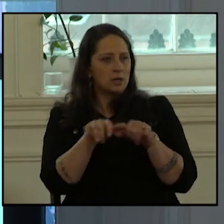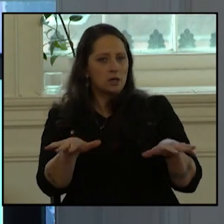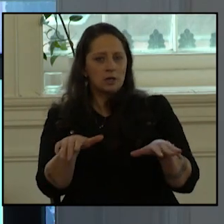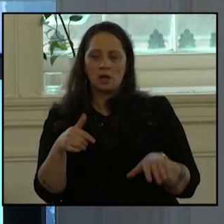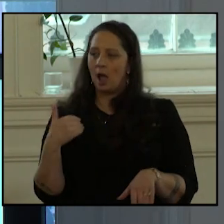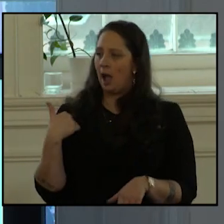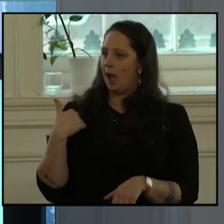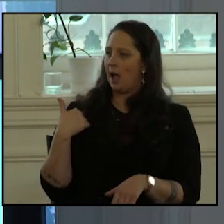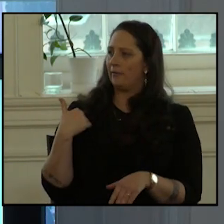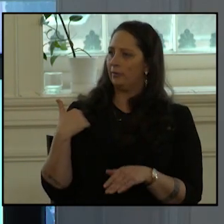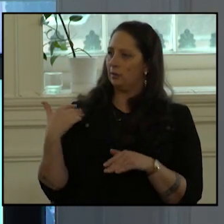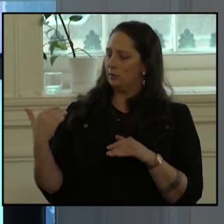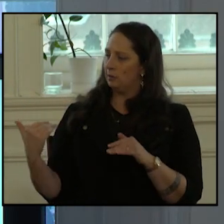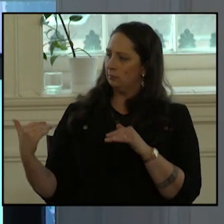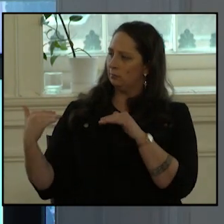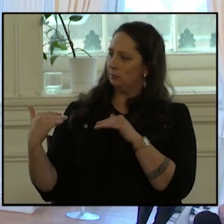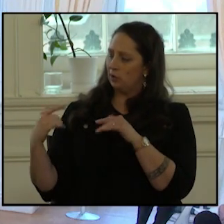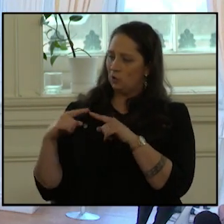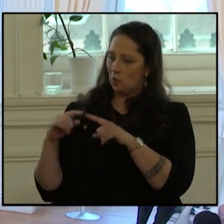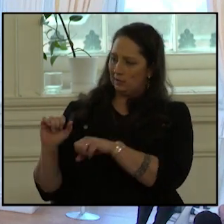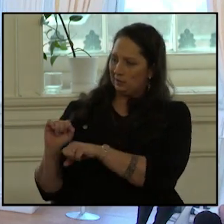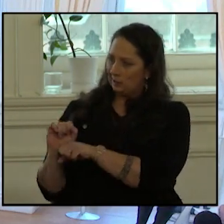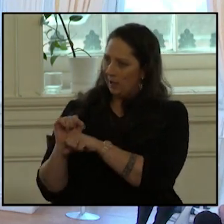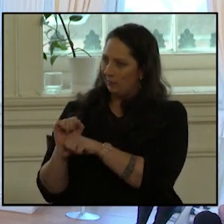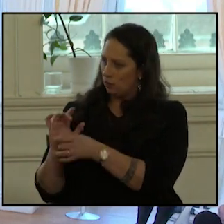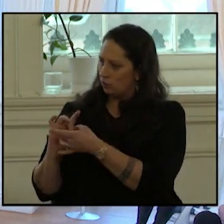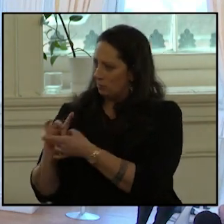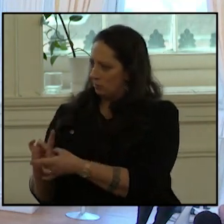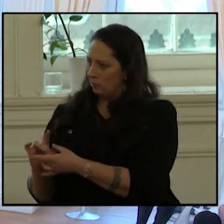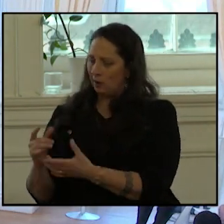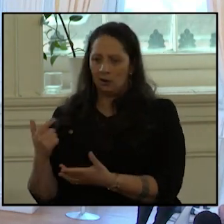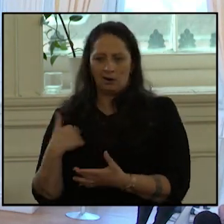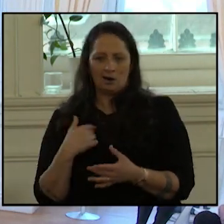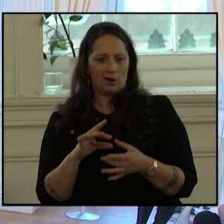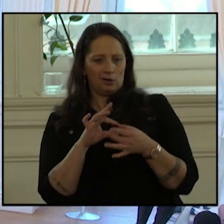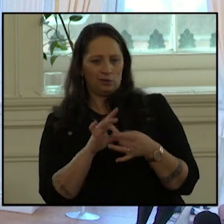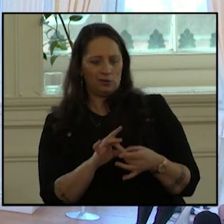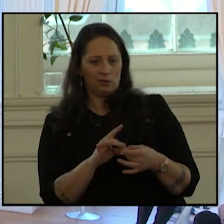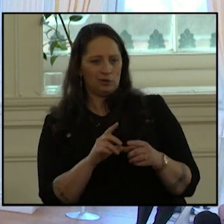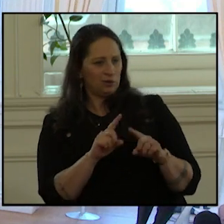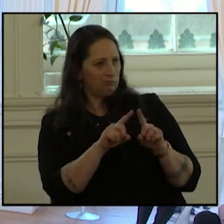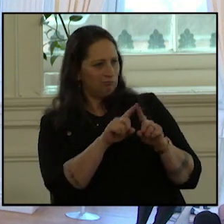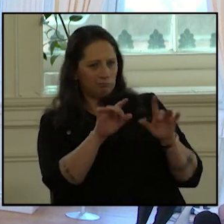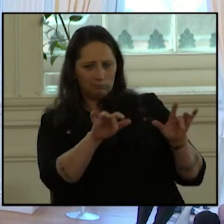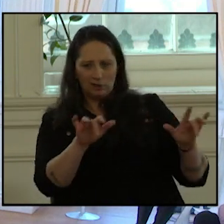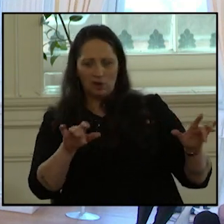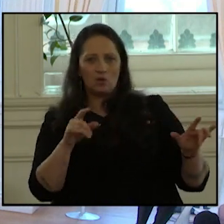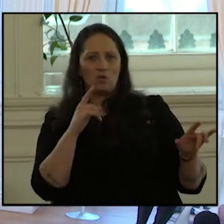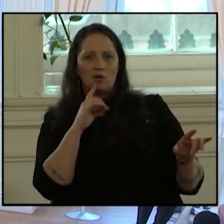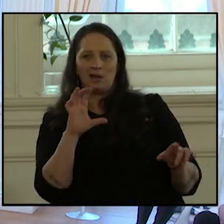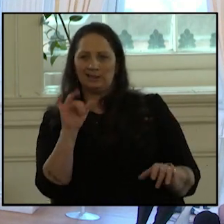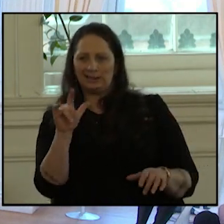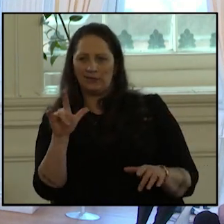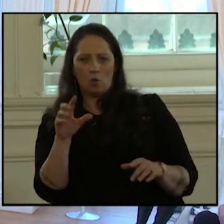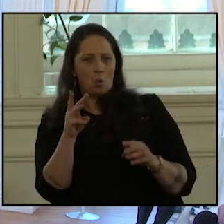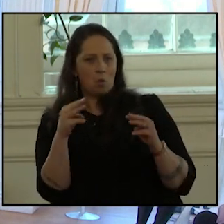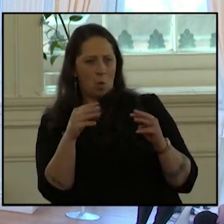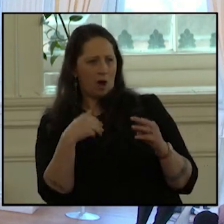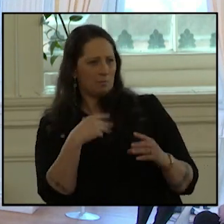this alignment to enslavement. I've got this alignment to the enslavers. I got this alignment to the Civil